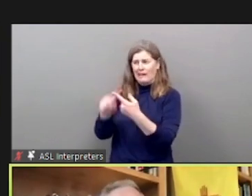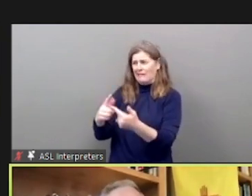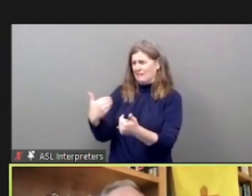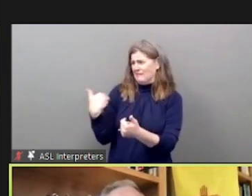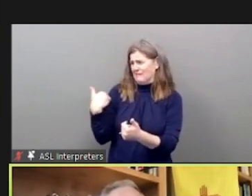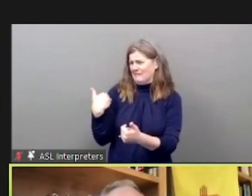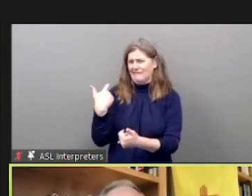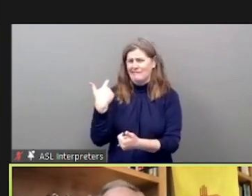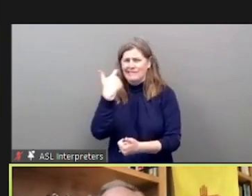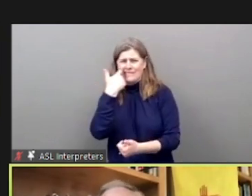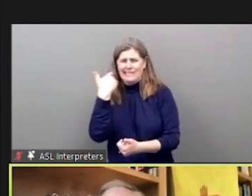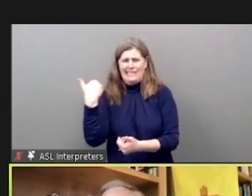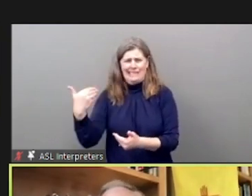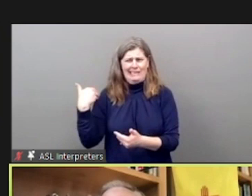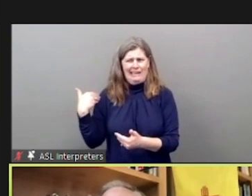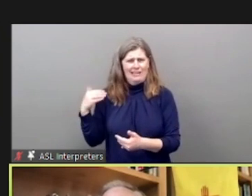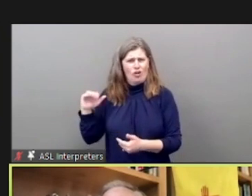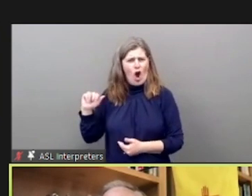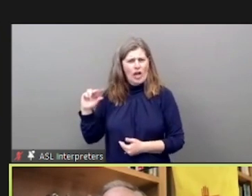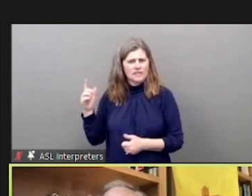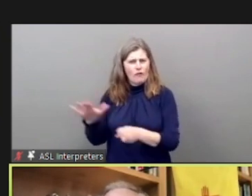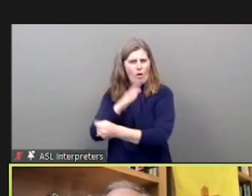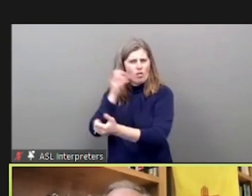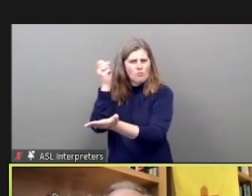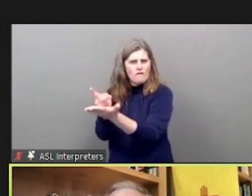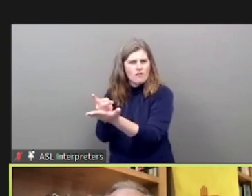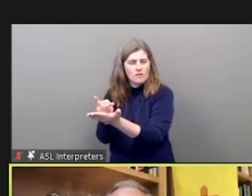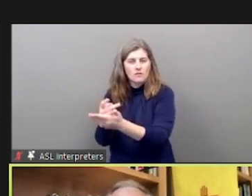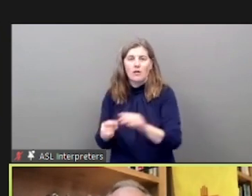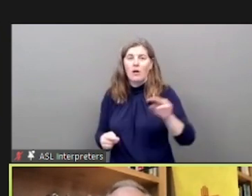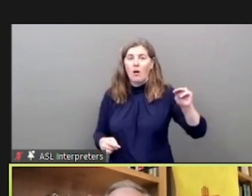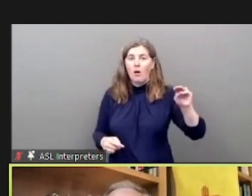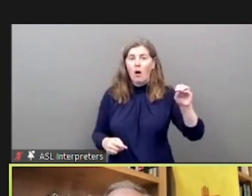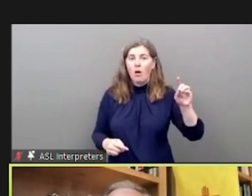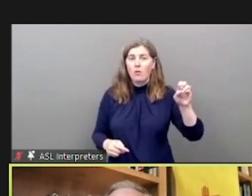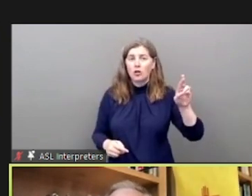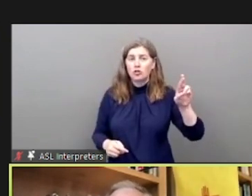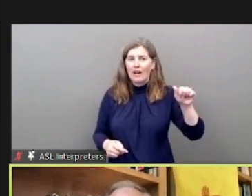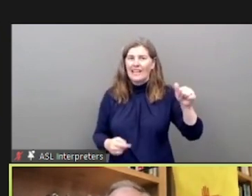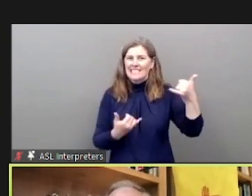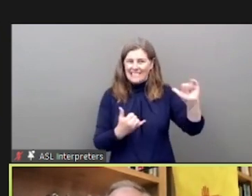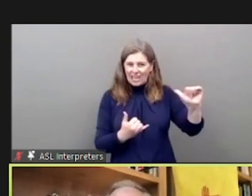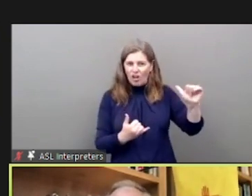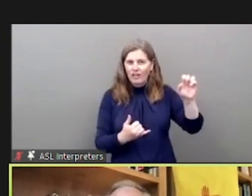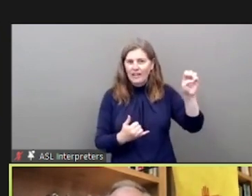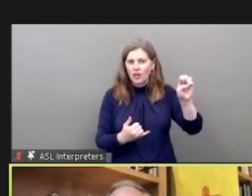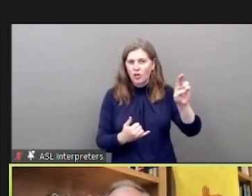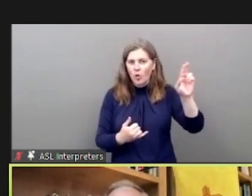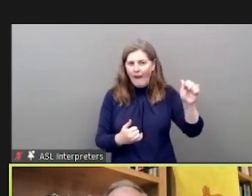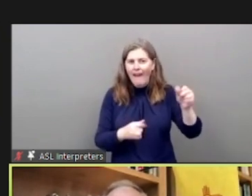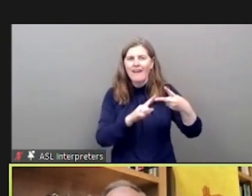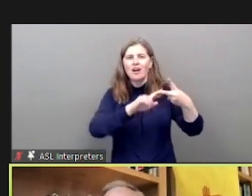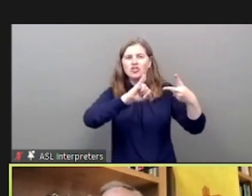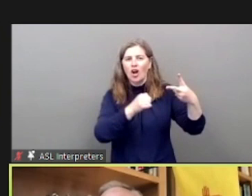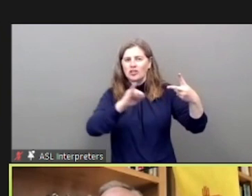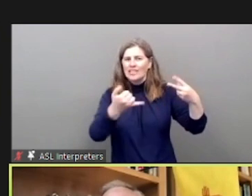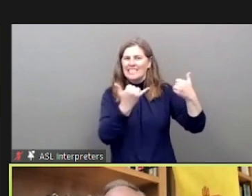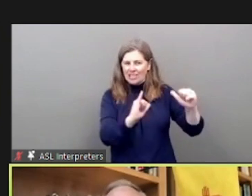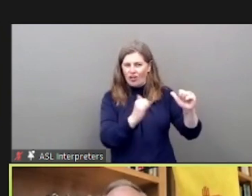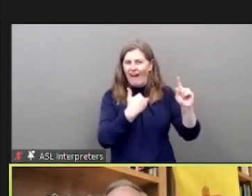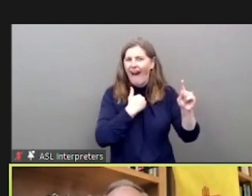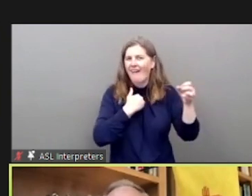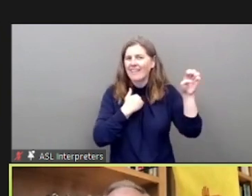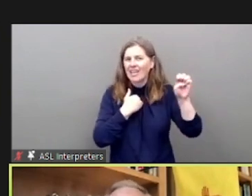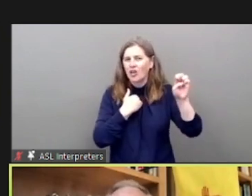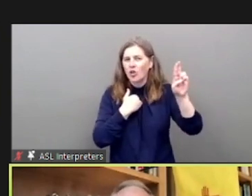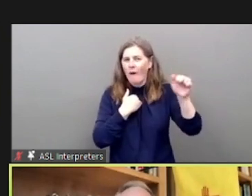in August, and Moderna is still on EUA, Johnson & Johnson. still on EUA. So as these new